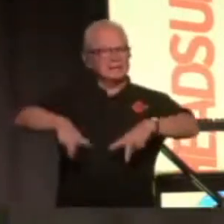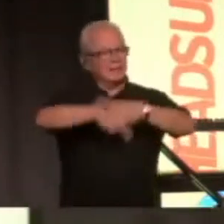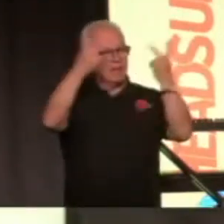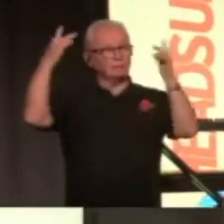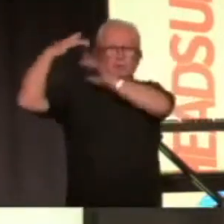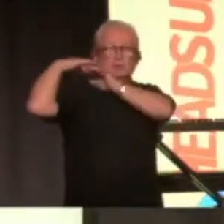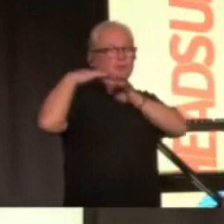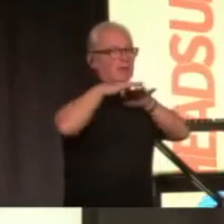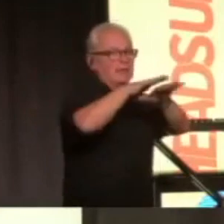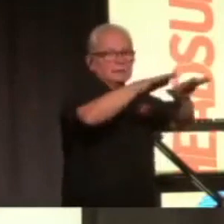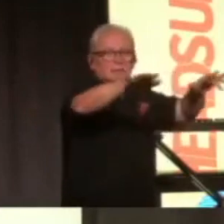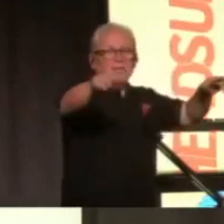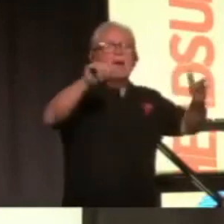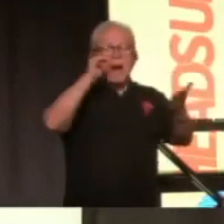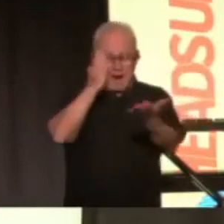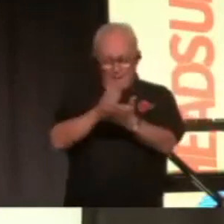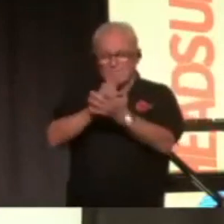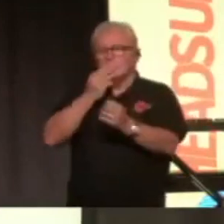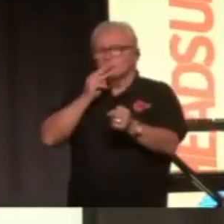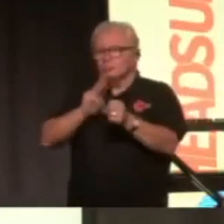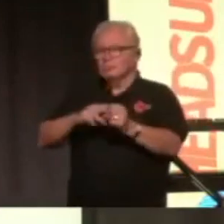Okay? That's the promise of God for us.